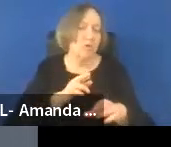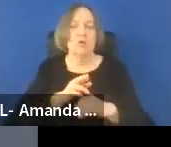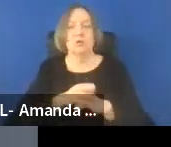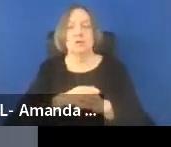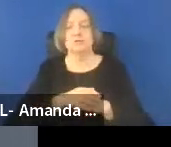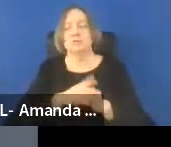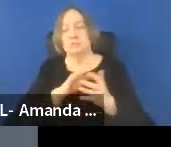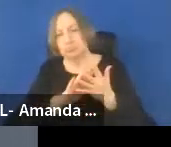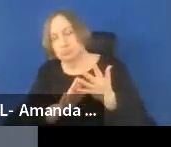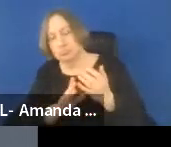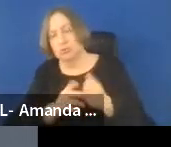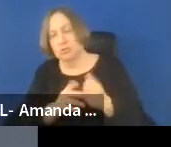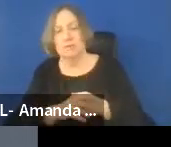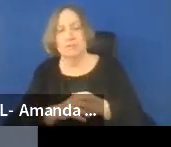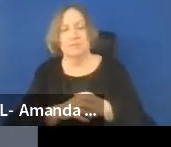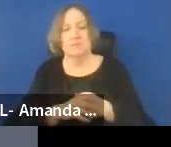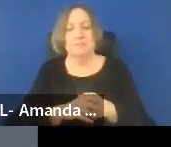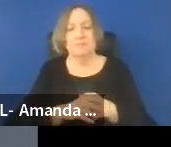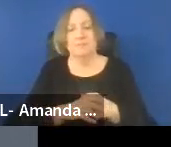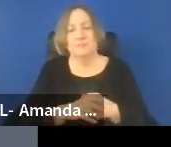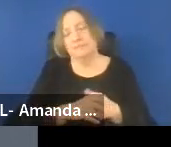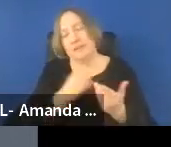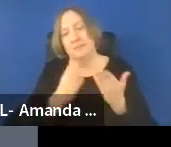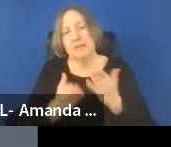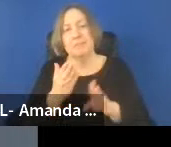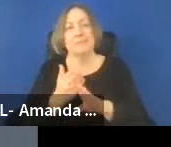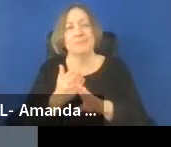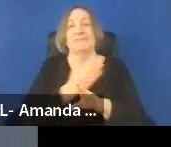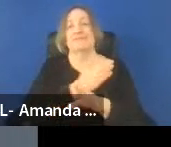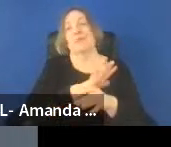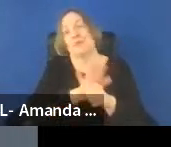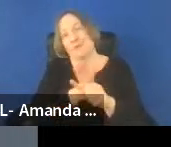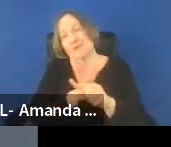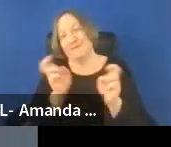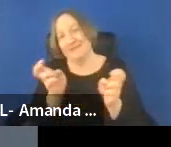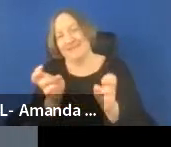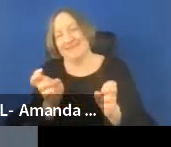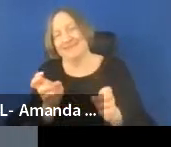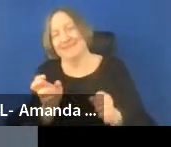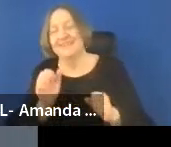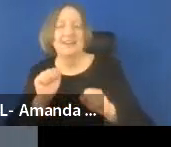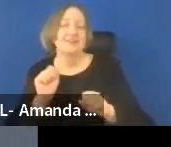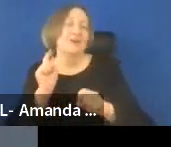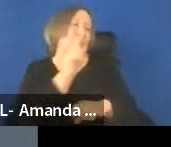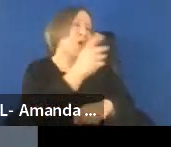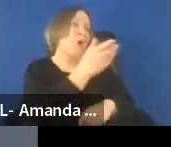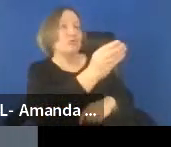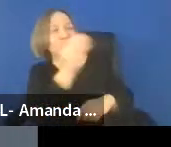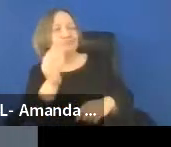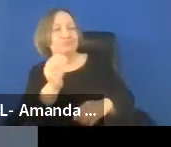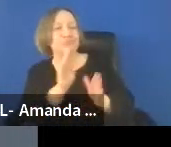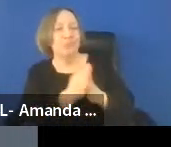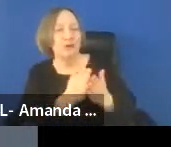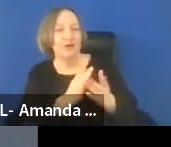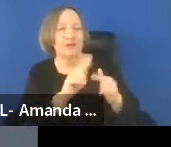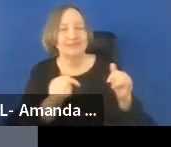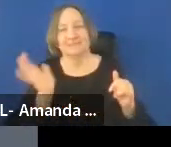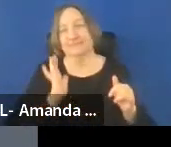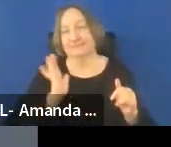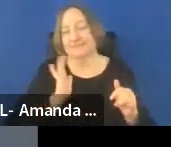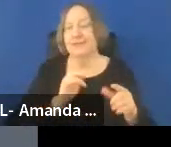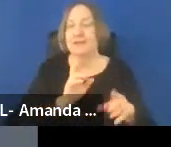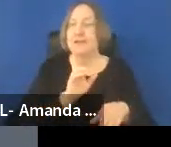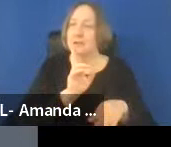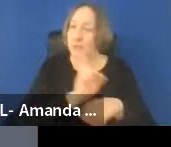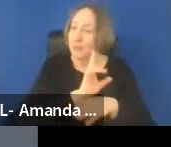day, probably, let's say pre-COVID, when I could go in there and grab books and everything like that. But we would use